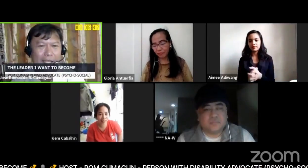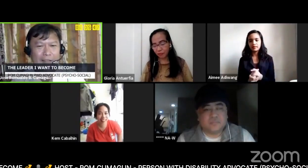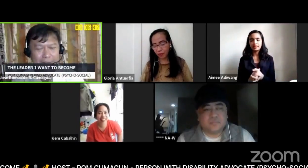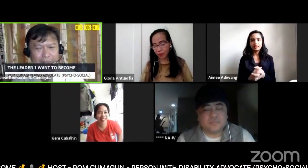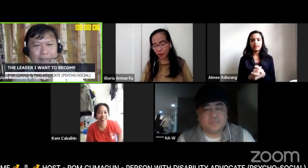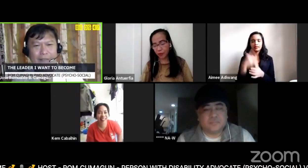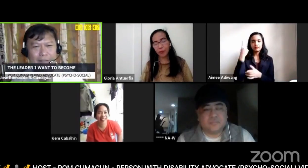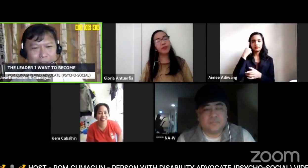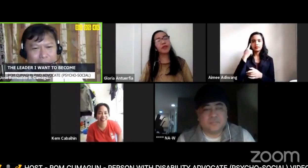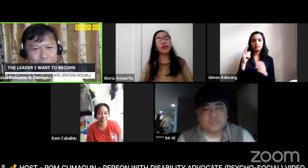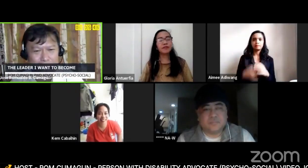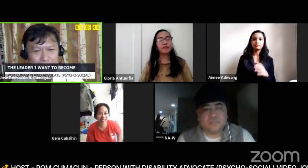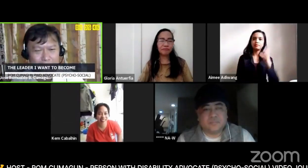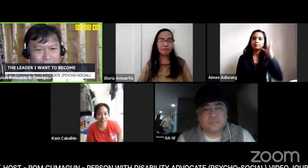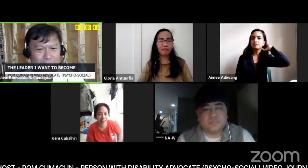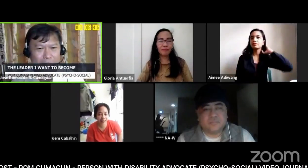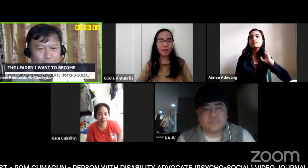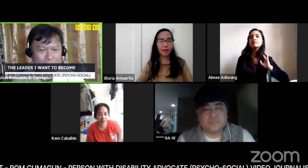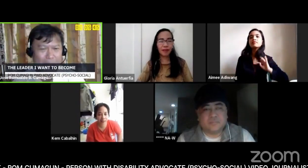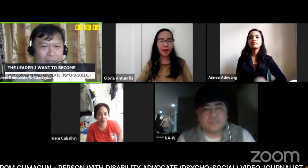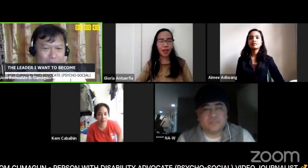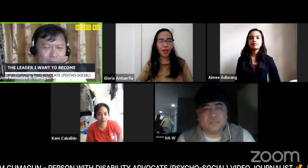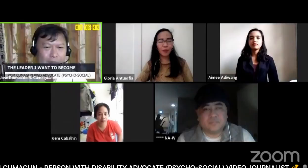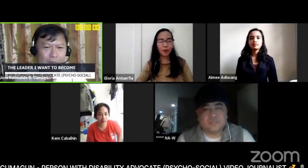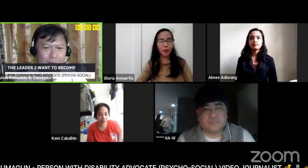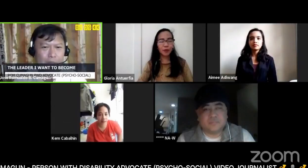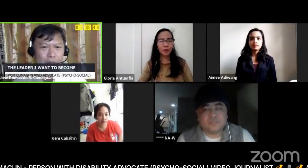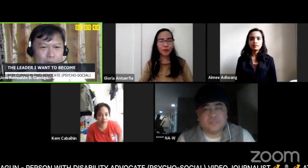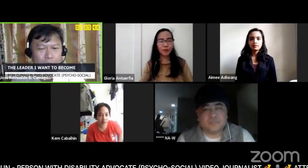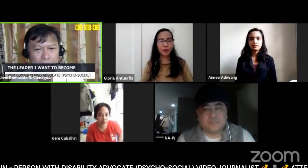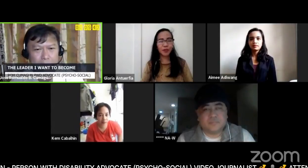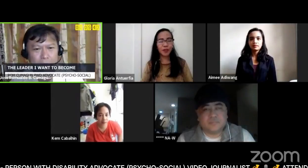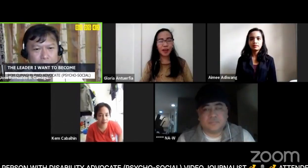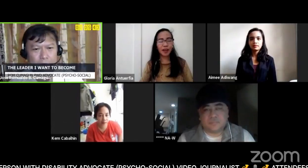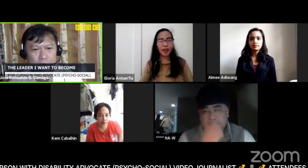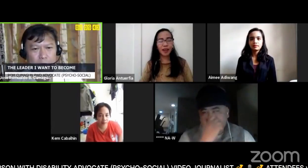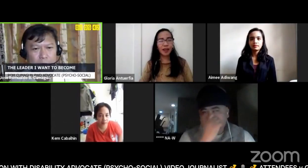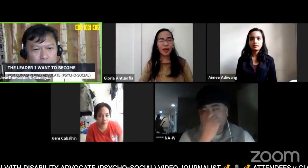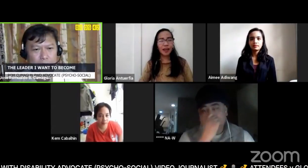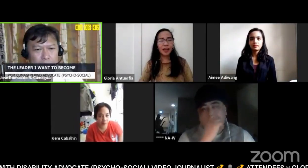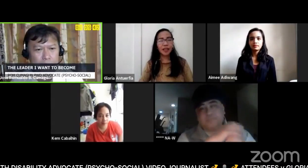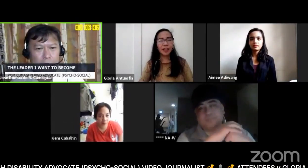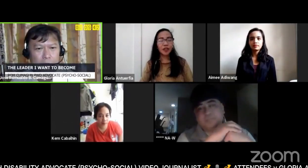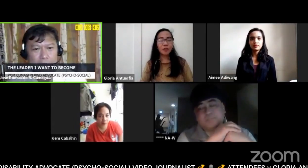we finally end this workshop, this webinar.